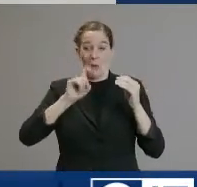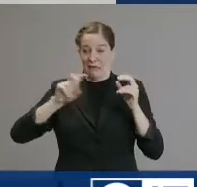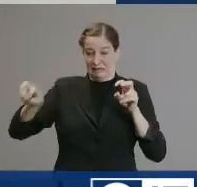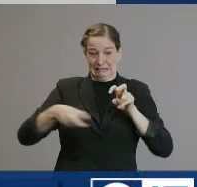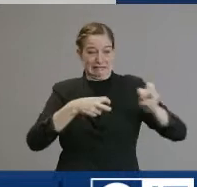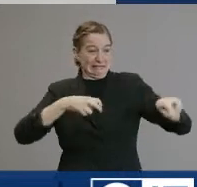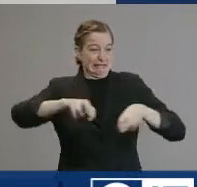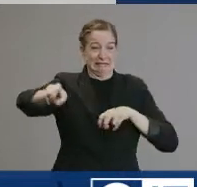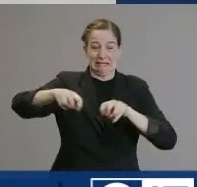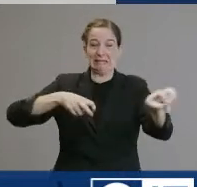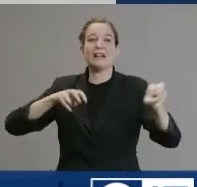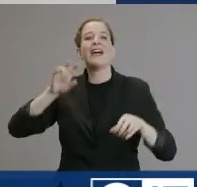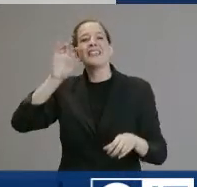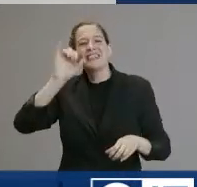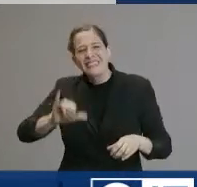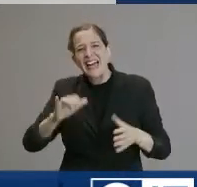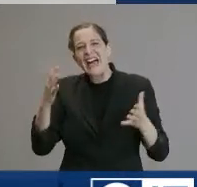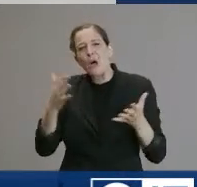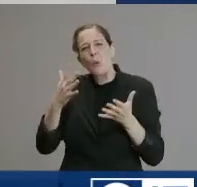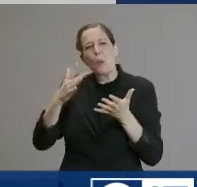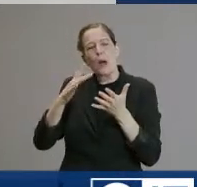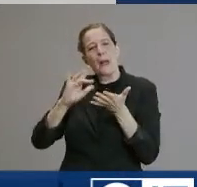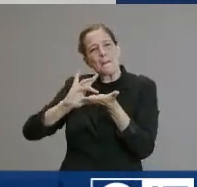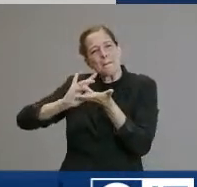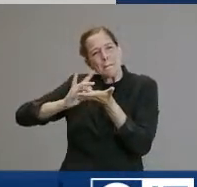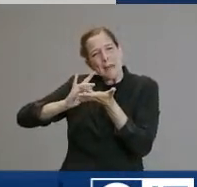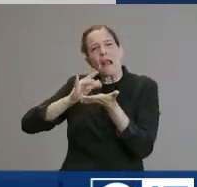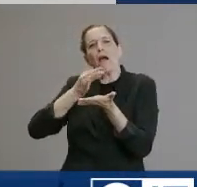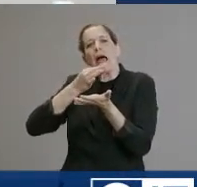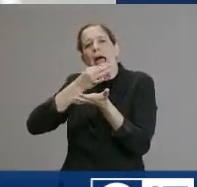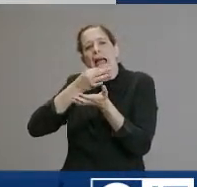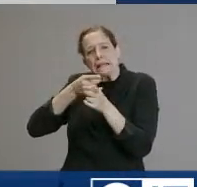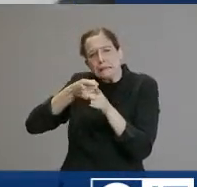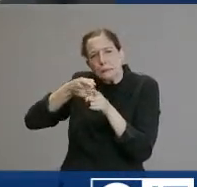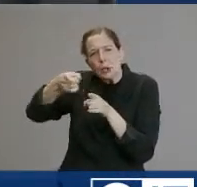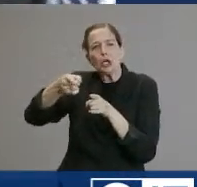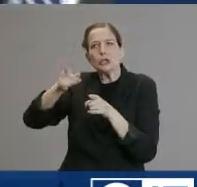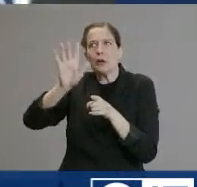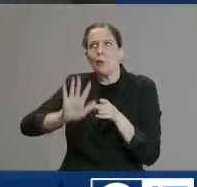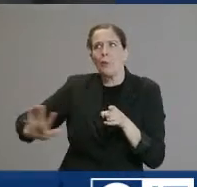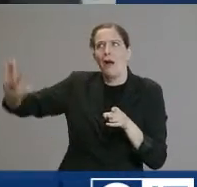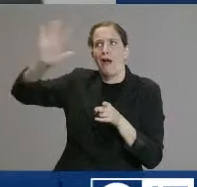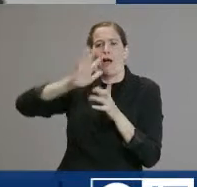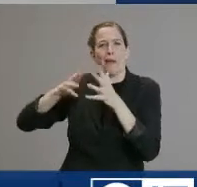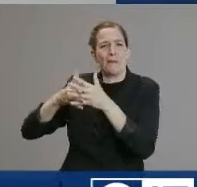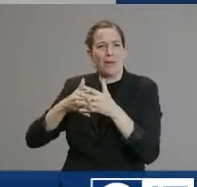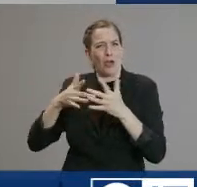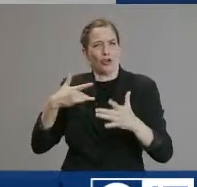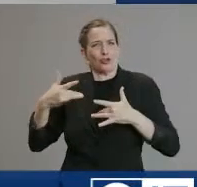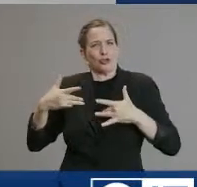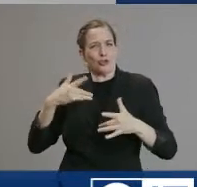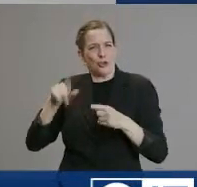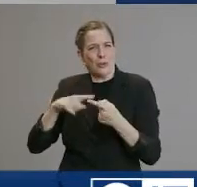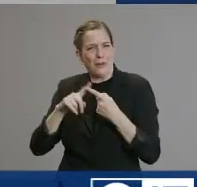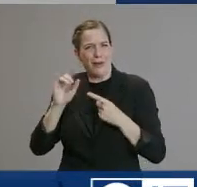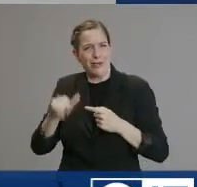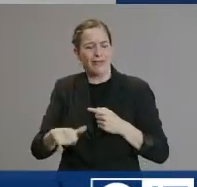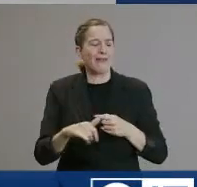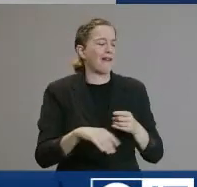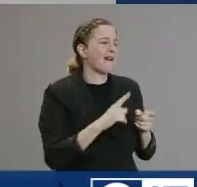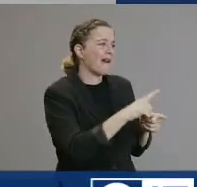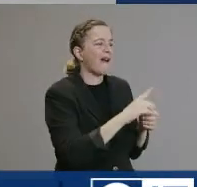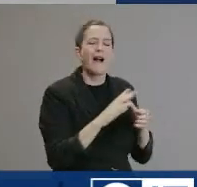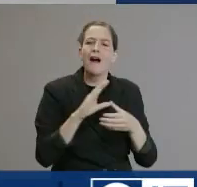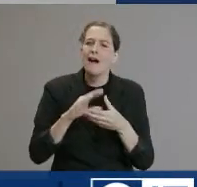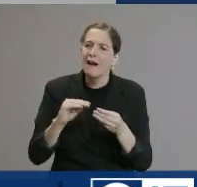about. Well, let me address and say, from the standpoint of COVID-19 in Arizona, we are concerned